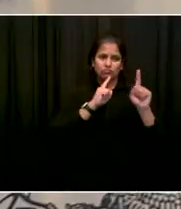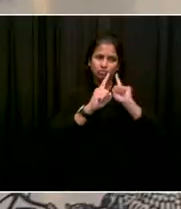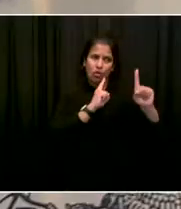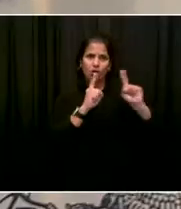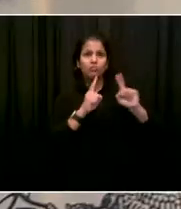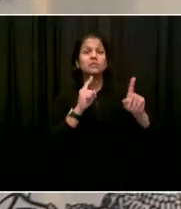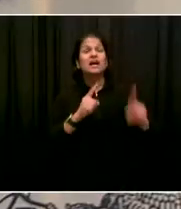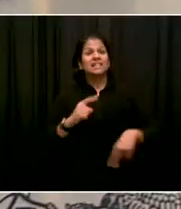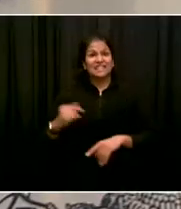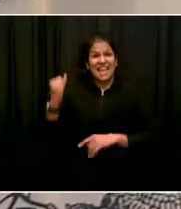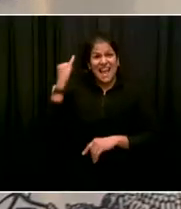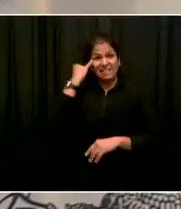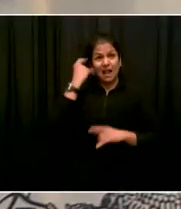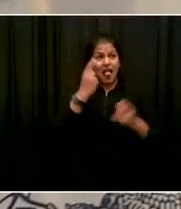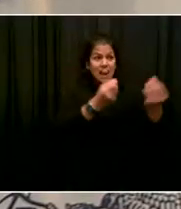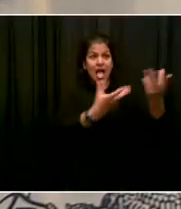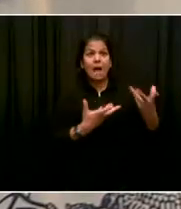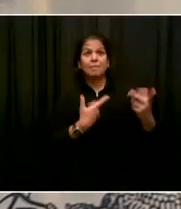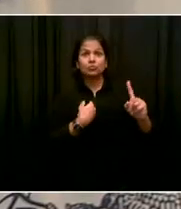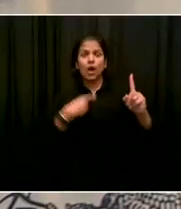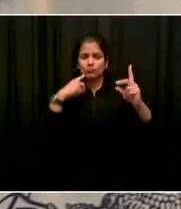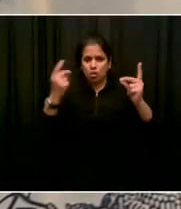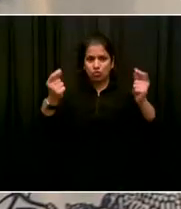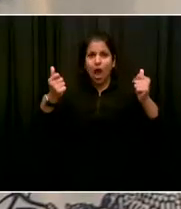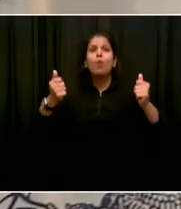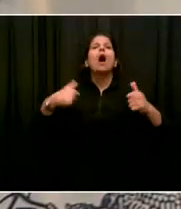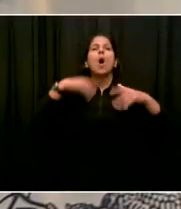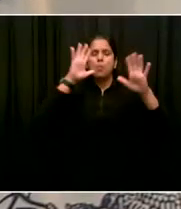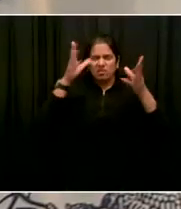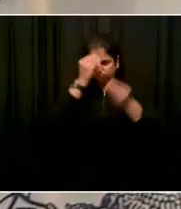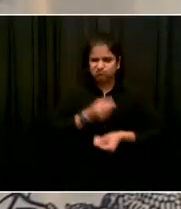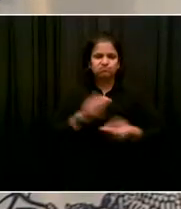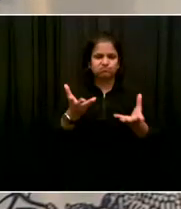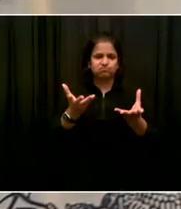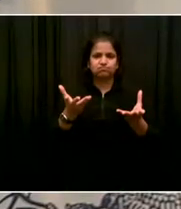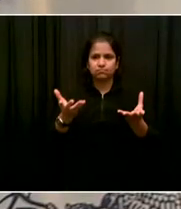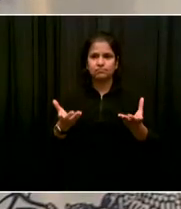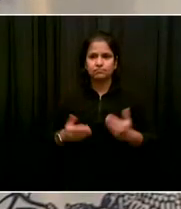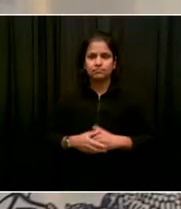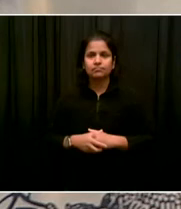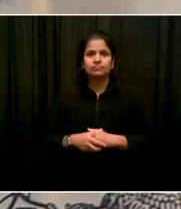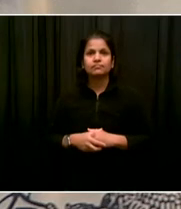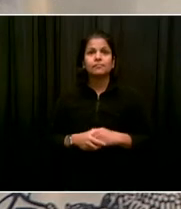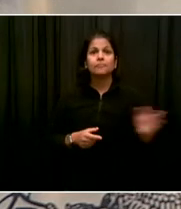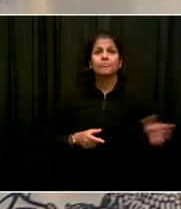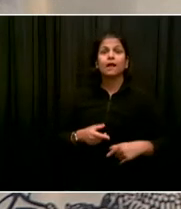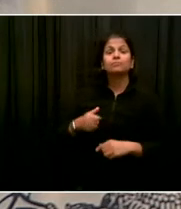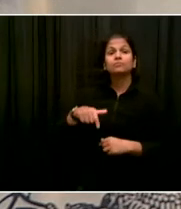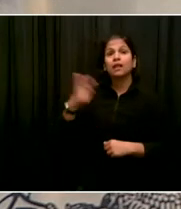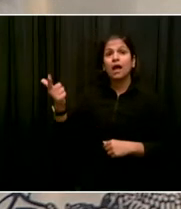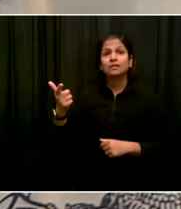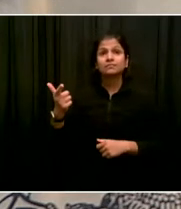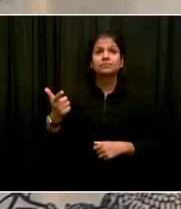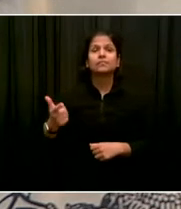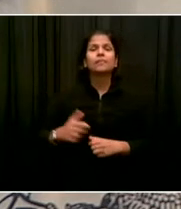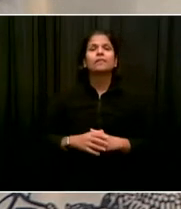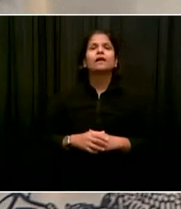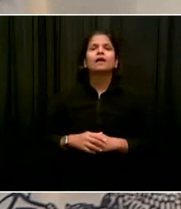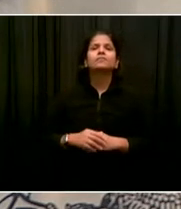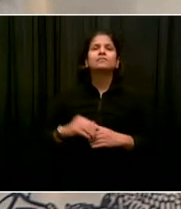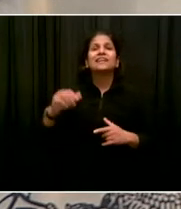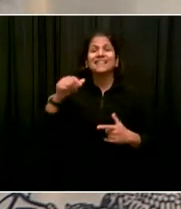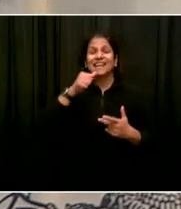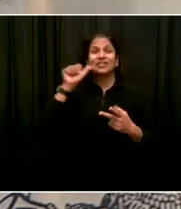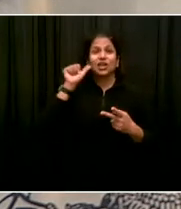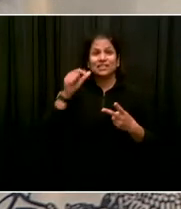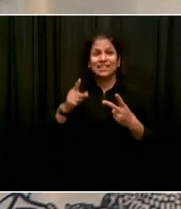answer. Go ahead, Steve. Thanks very much. And back to testing, I mentioned Sunset Park yesterday. The line